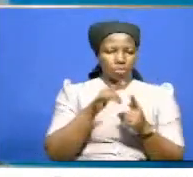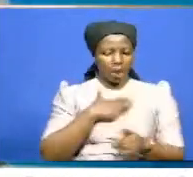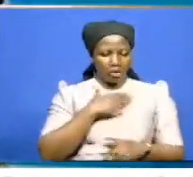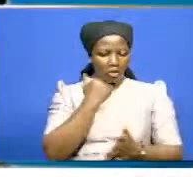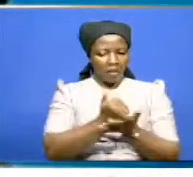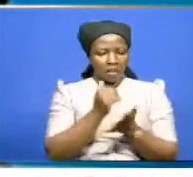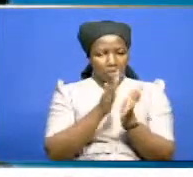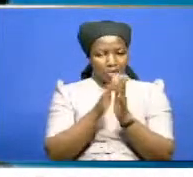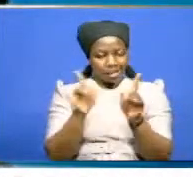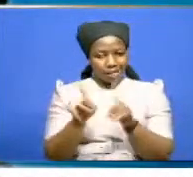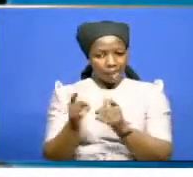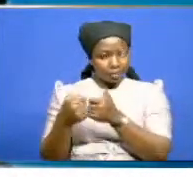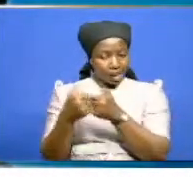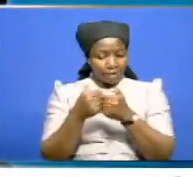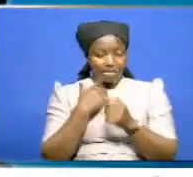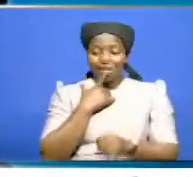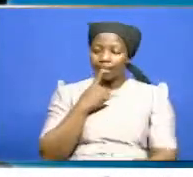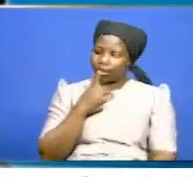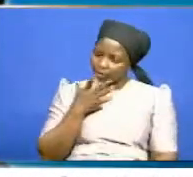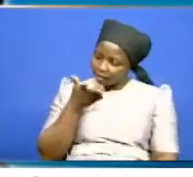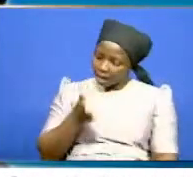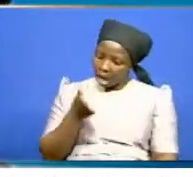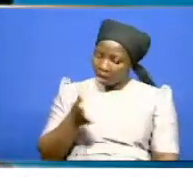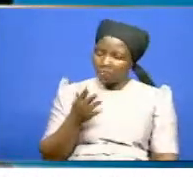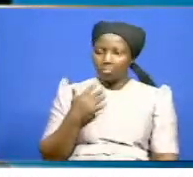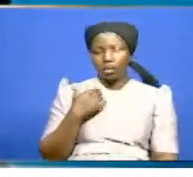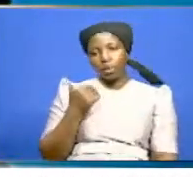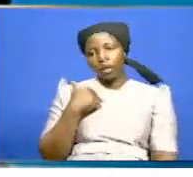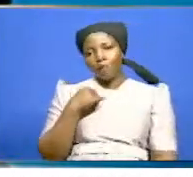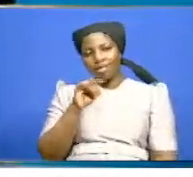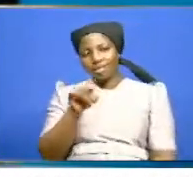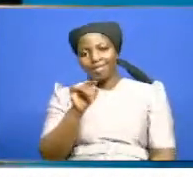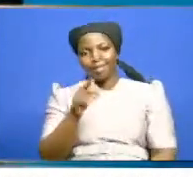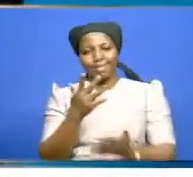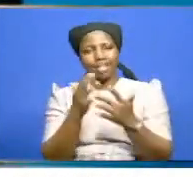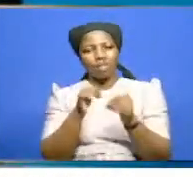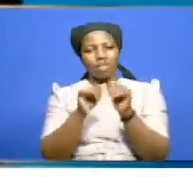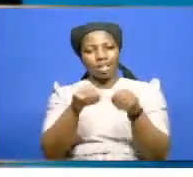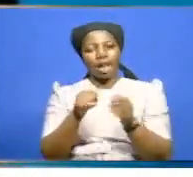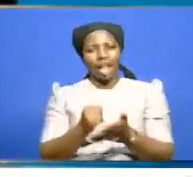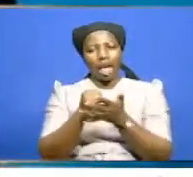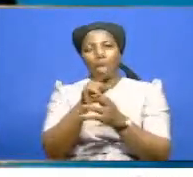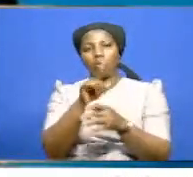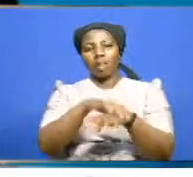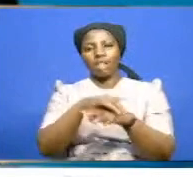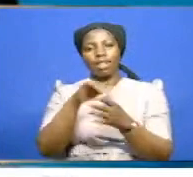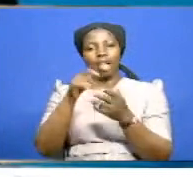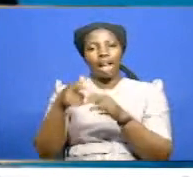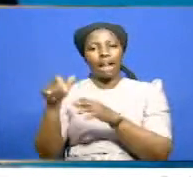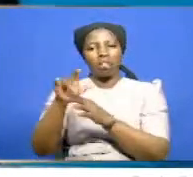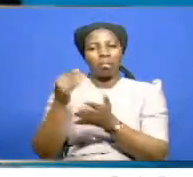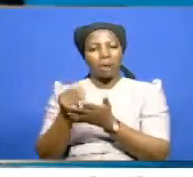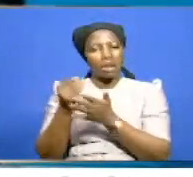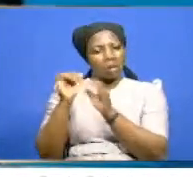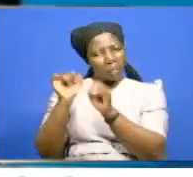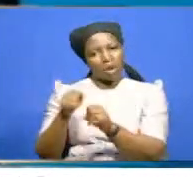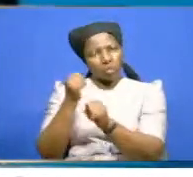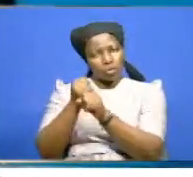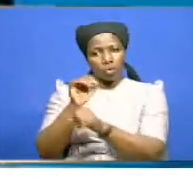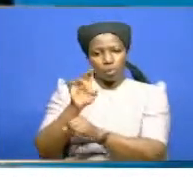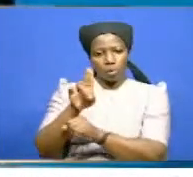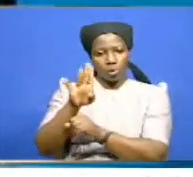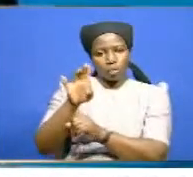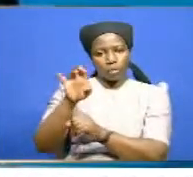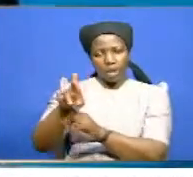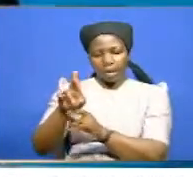now, this car can help you generate some other source of income. You can do Uber. You